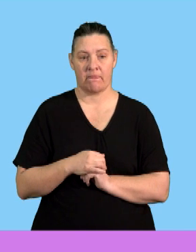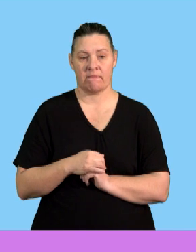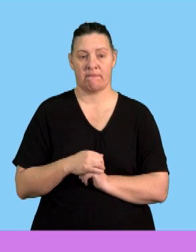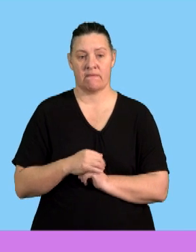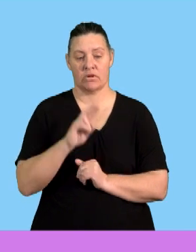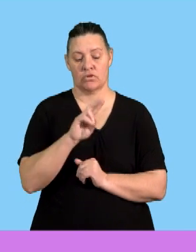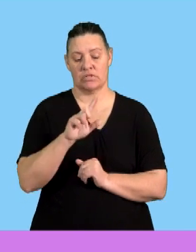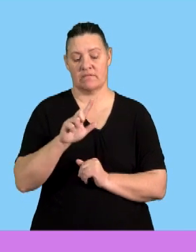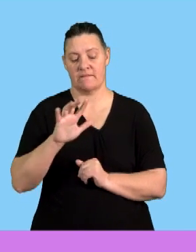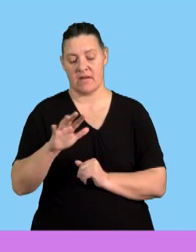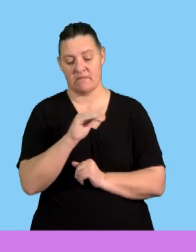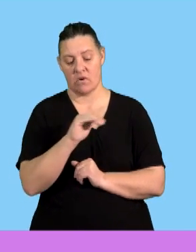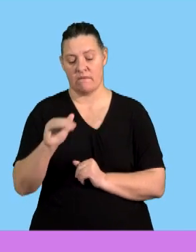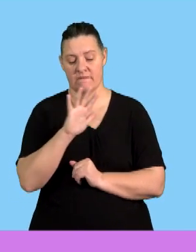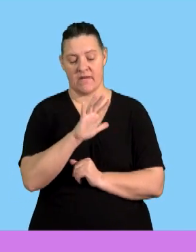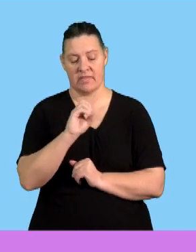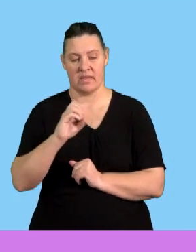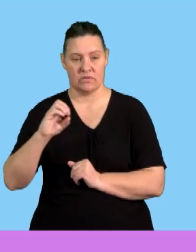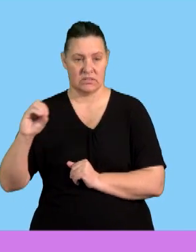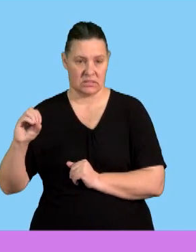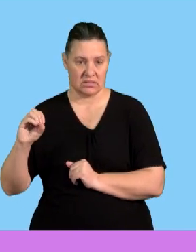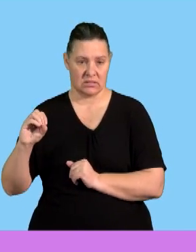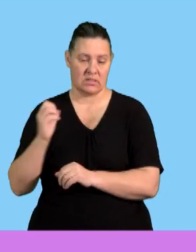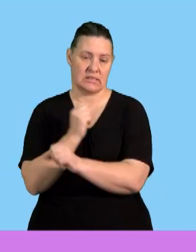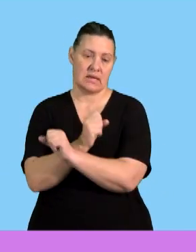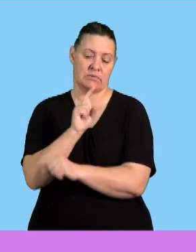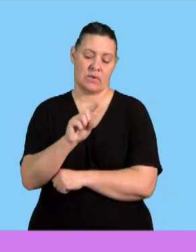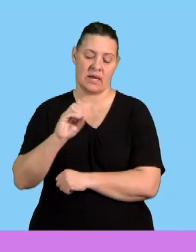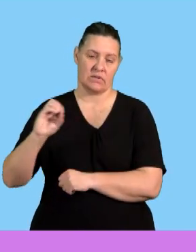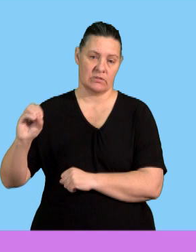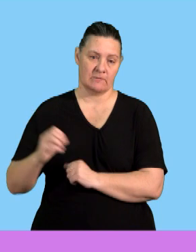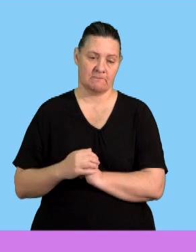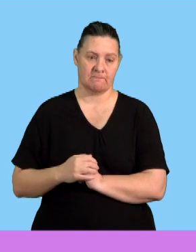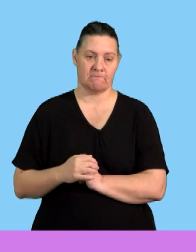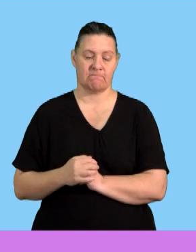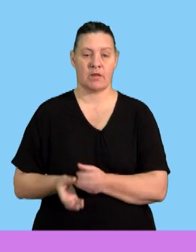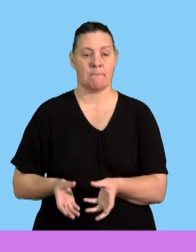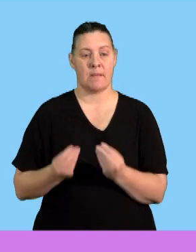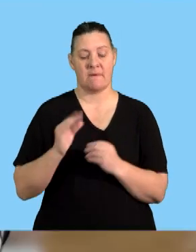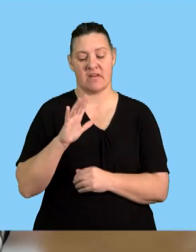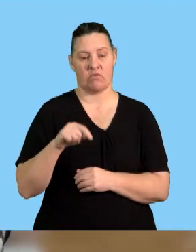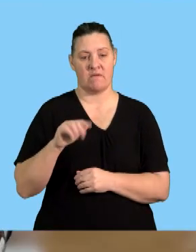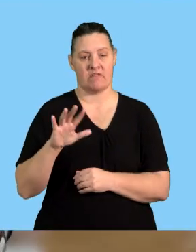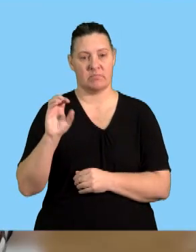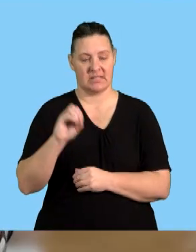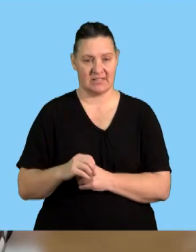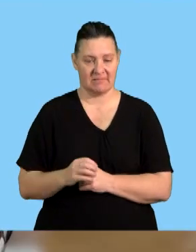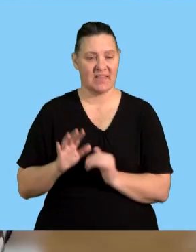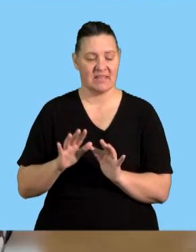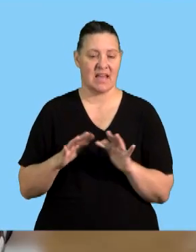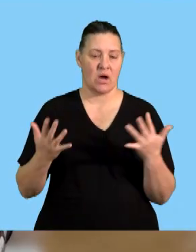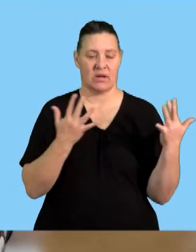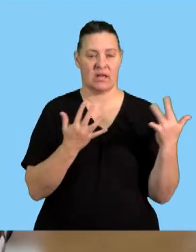it's 275 Rand over 5,000 times 100. And that is how